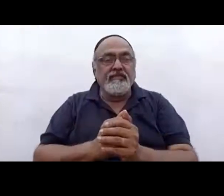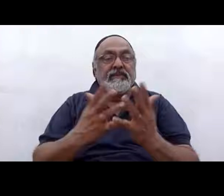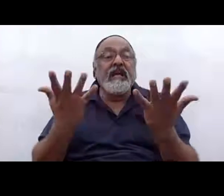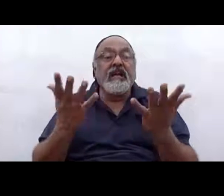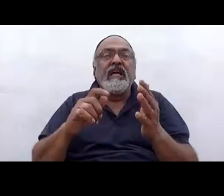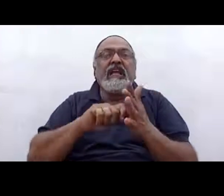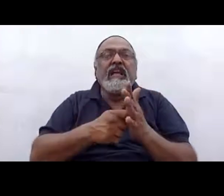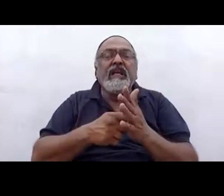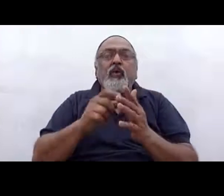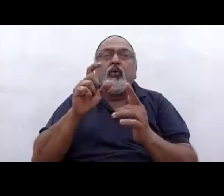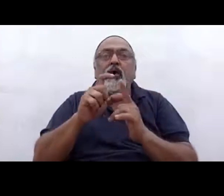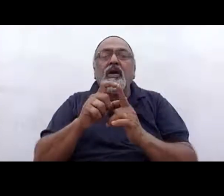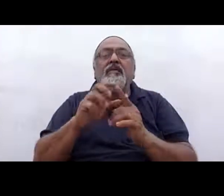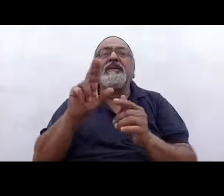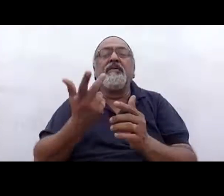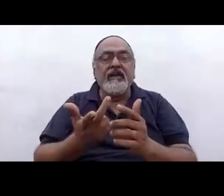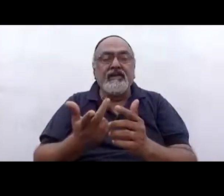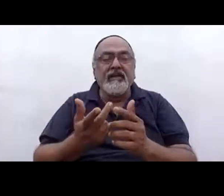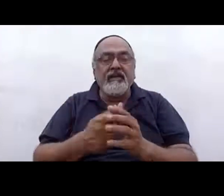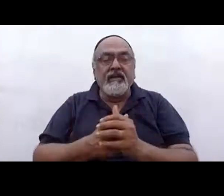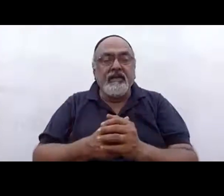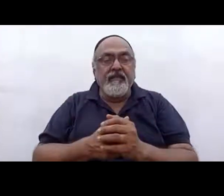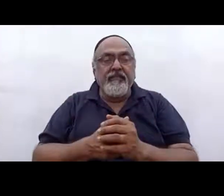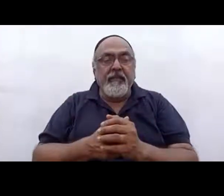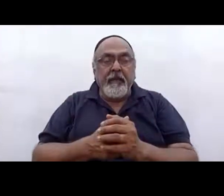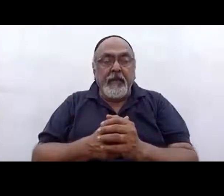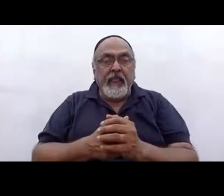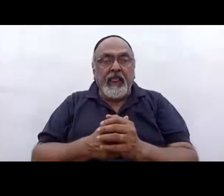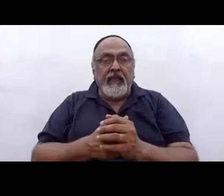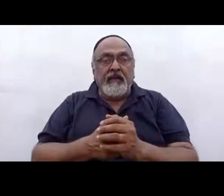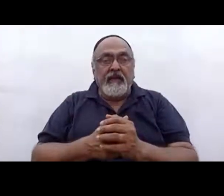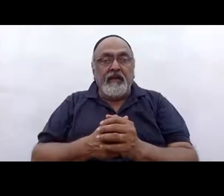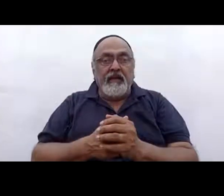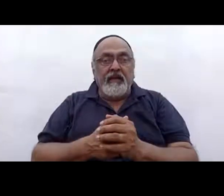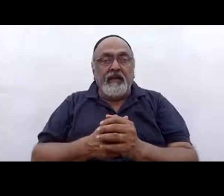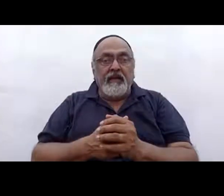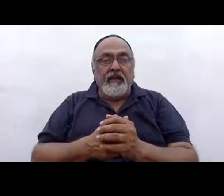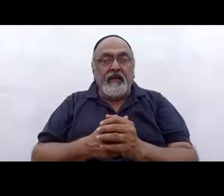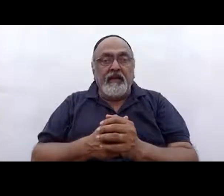keywords? So once your abstract is done, the very next sentence, the very next line will be keywords.